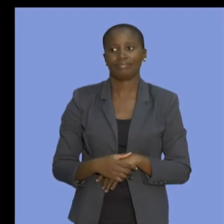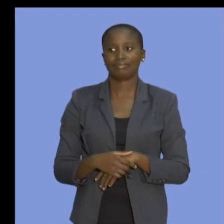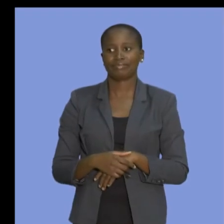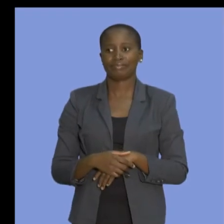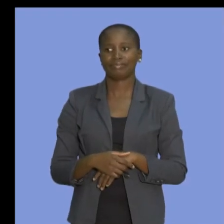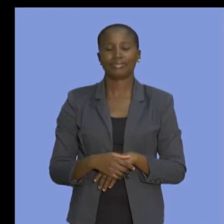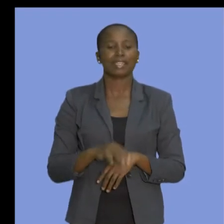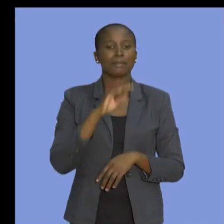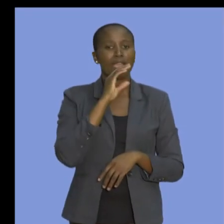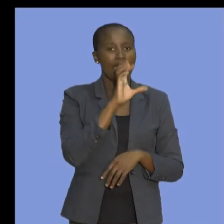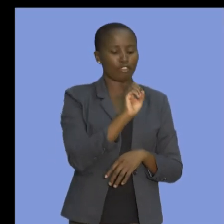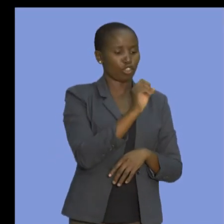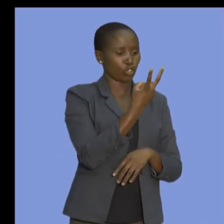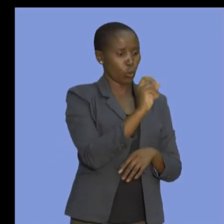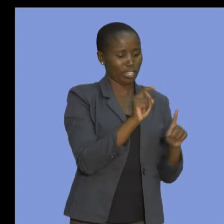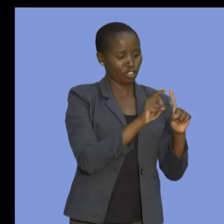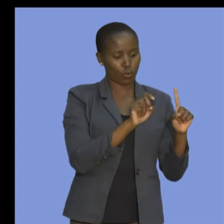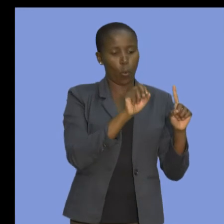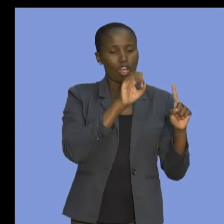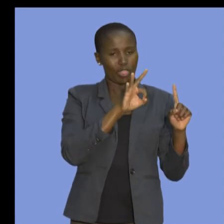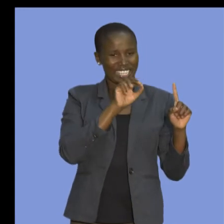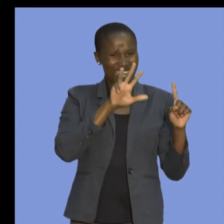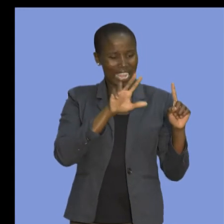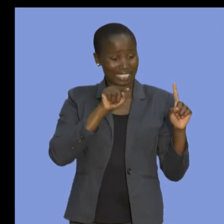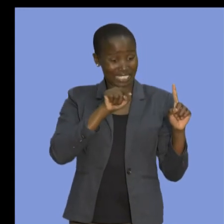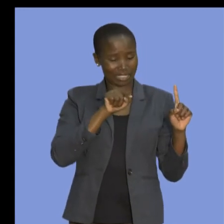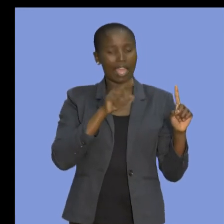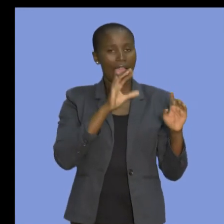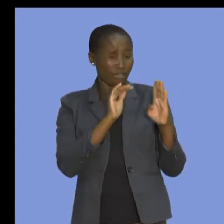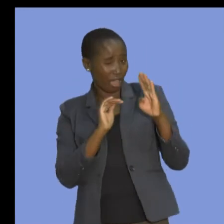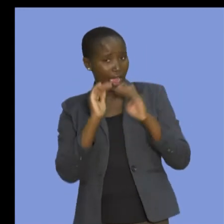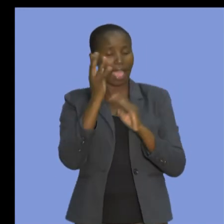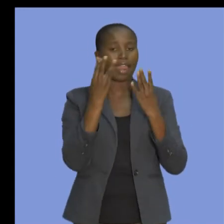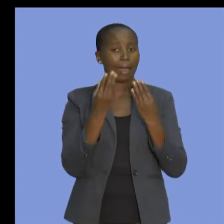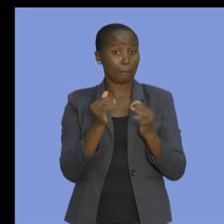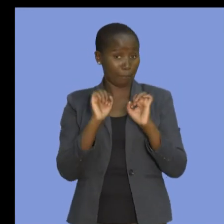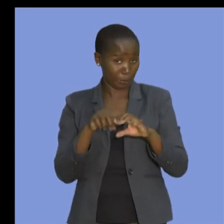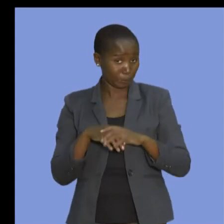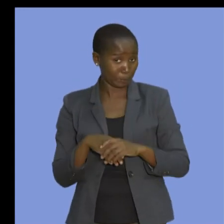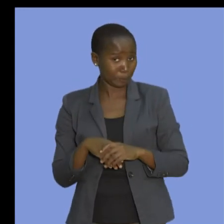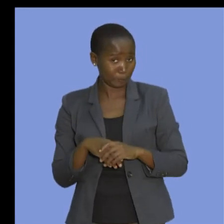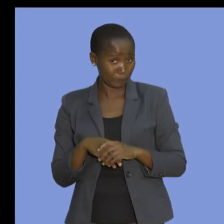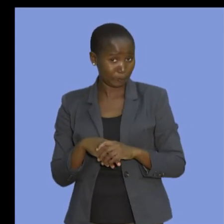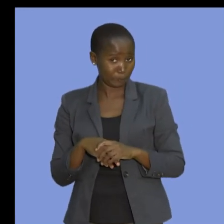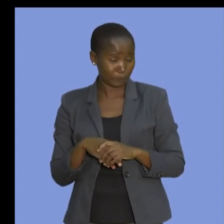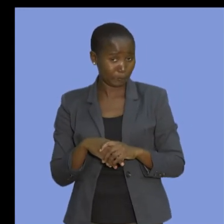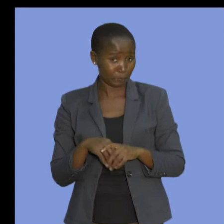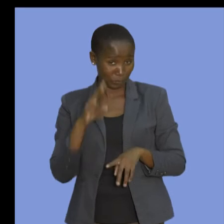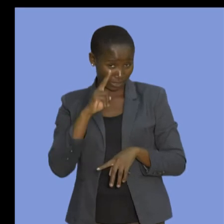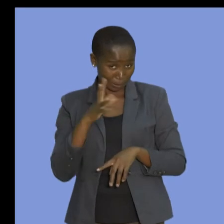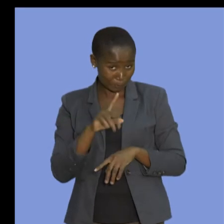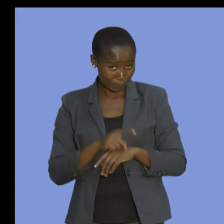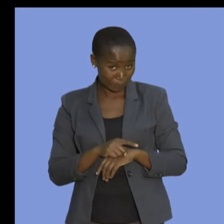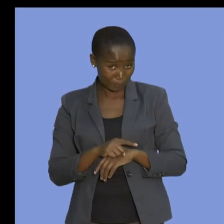20 and 39 is the one with the highest frequency. Can you see that? So which